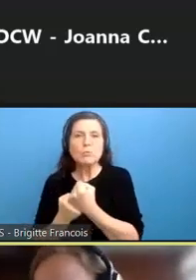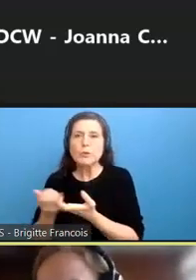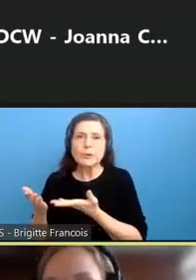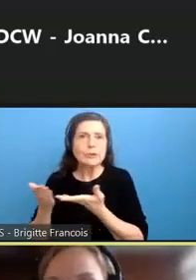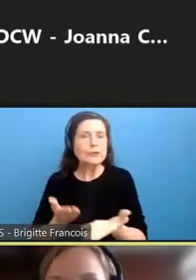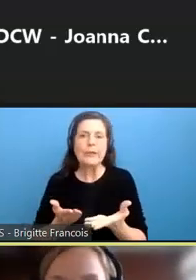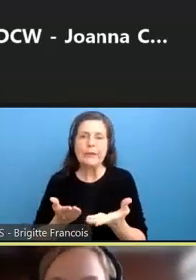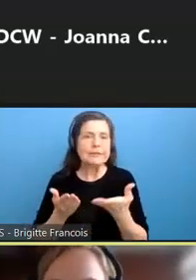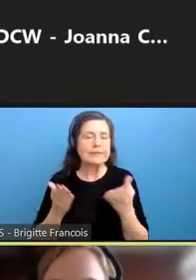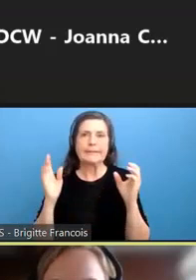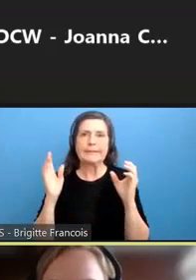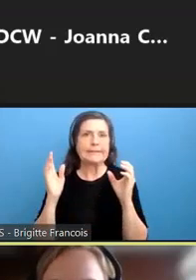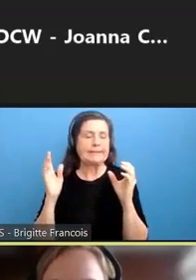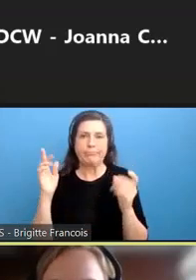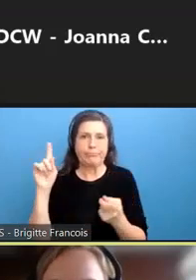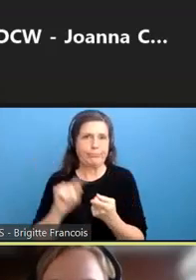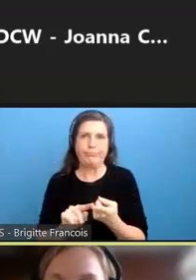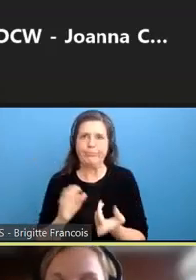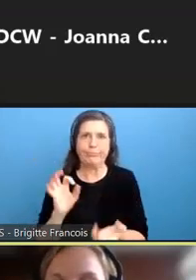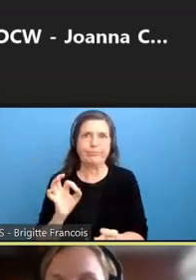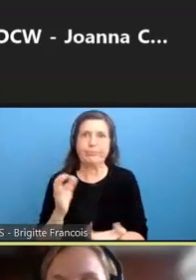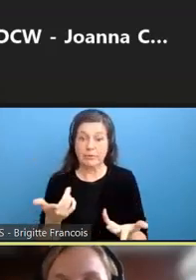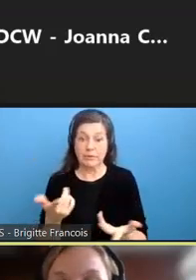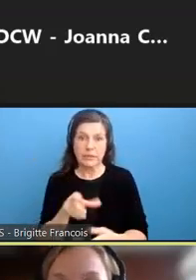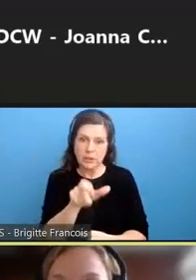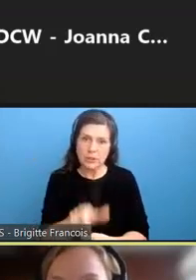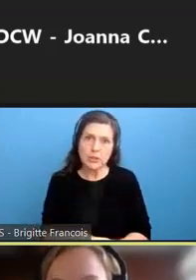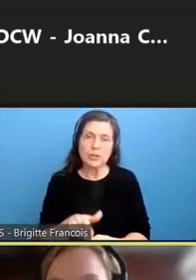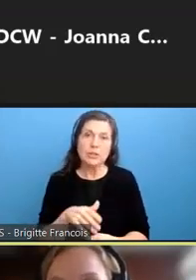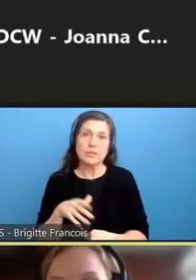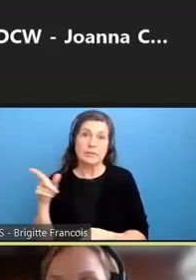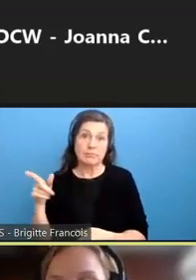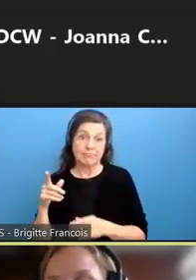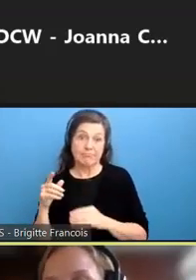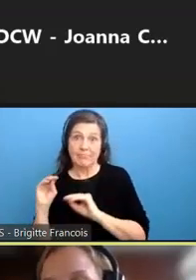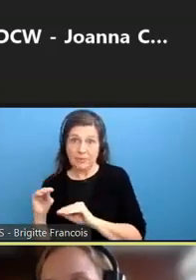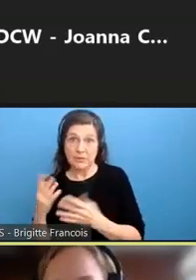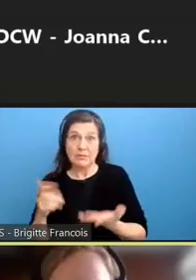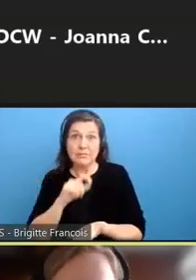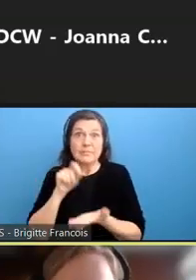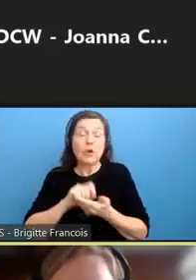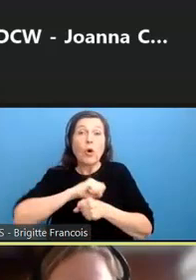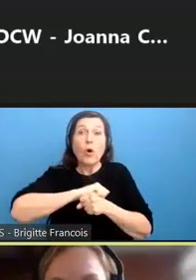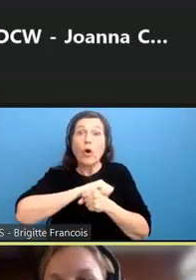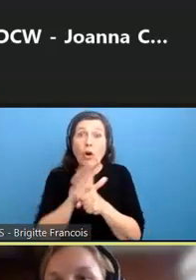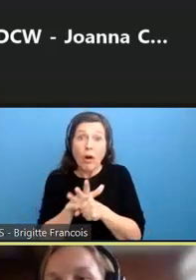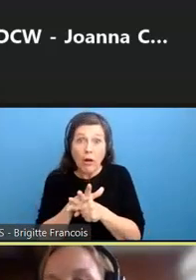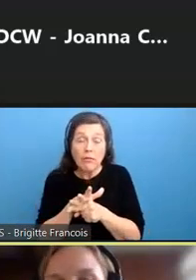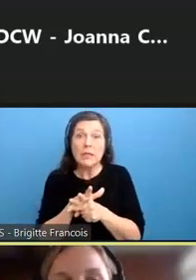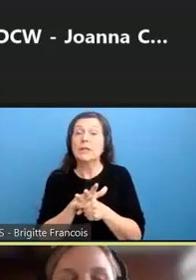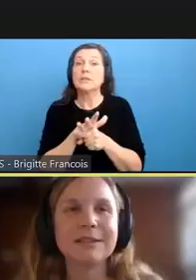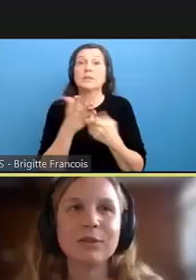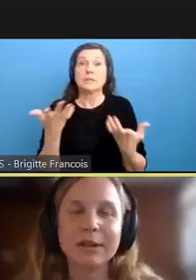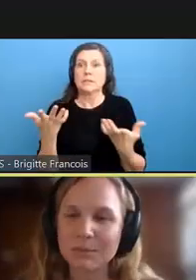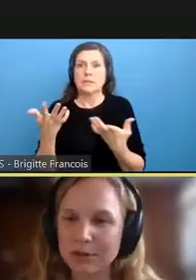and is worried about a particular child that she cares for currently in COVID, where there's lots of technology,